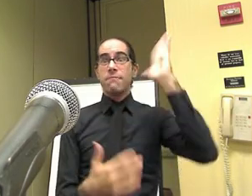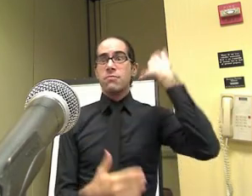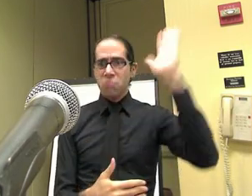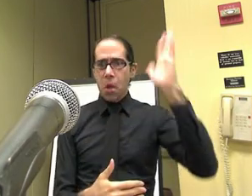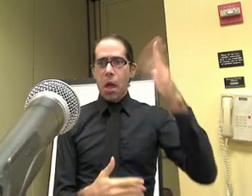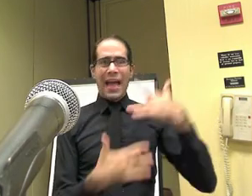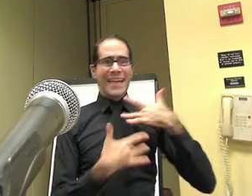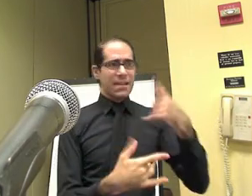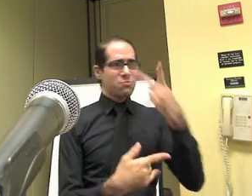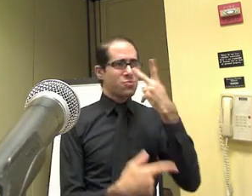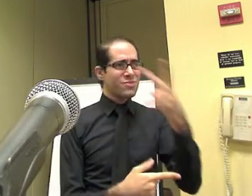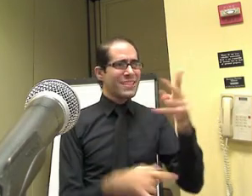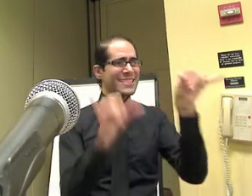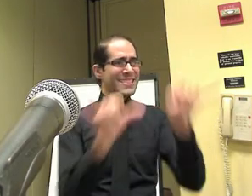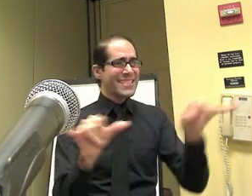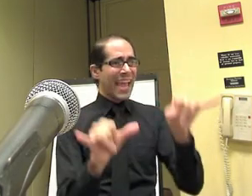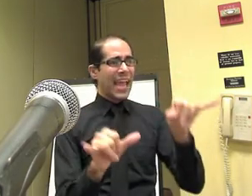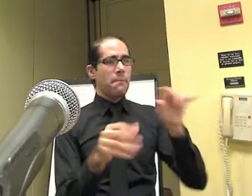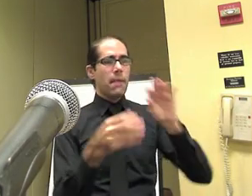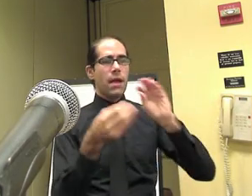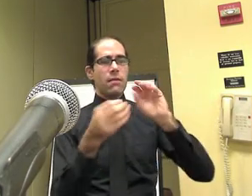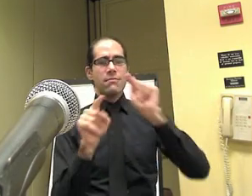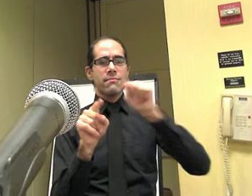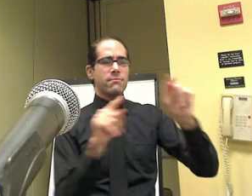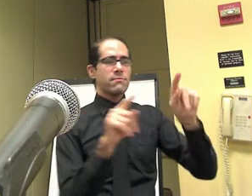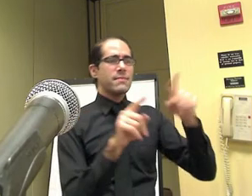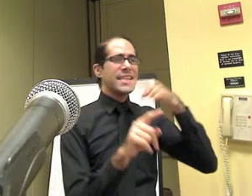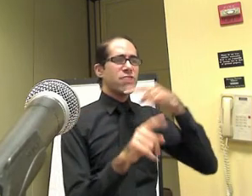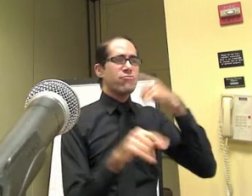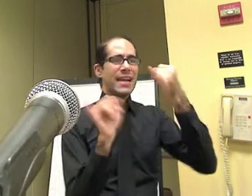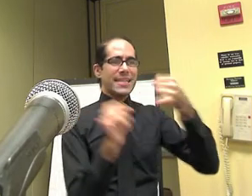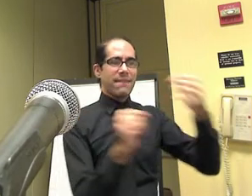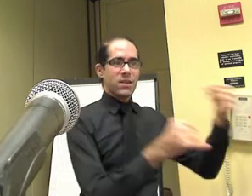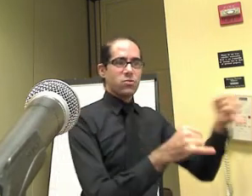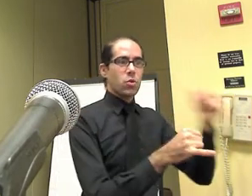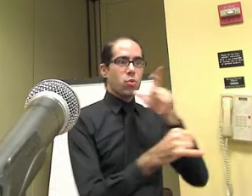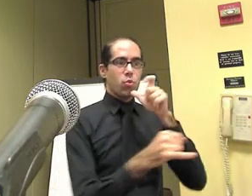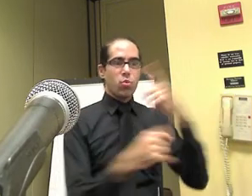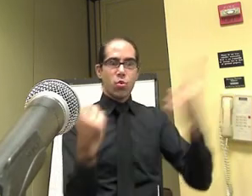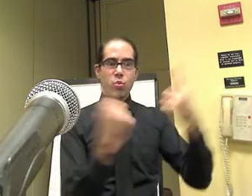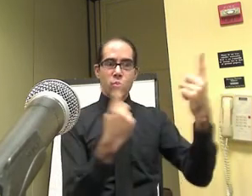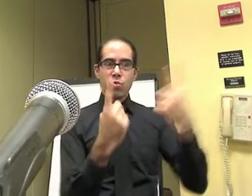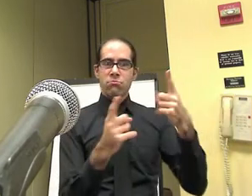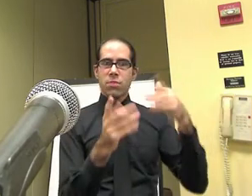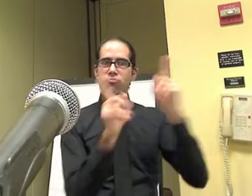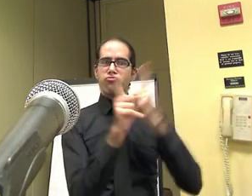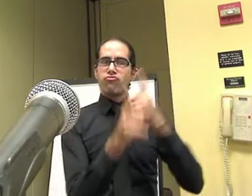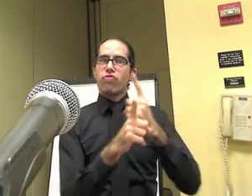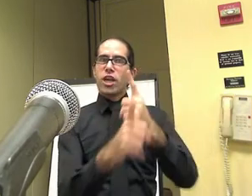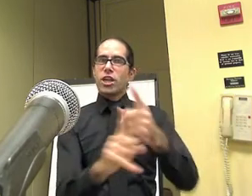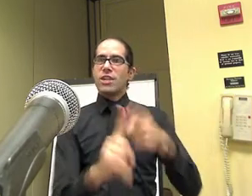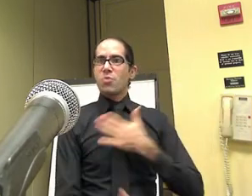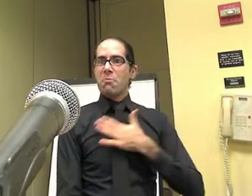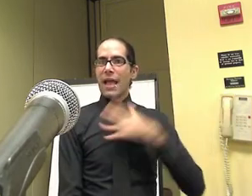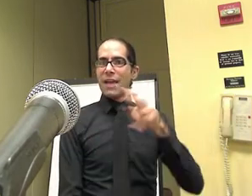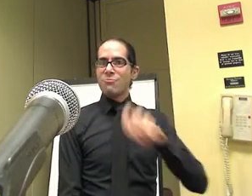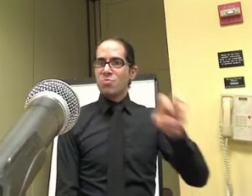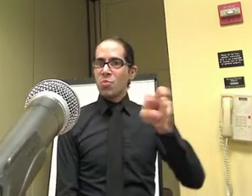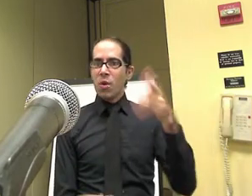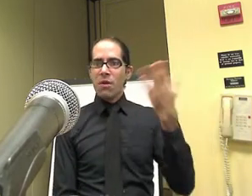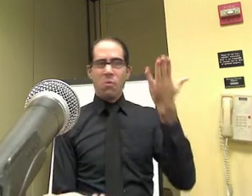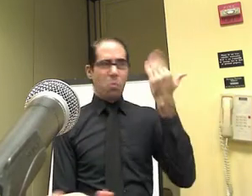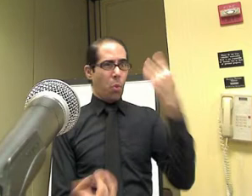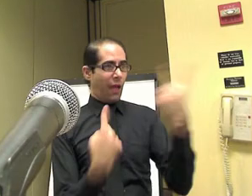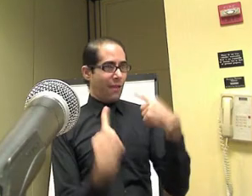there. And every time I present, I see the same thing happening. I see some hearing individuals who are frequent visitors